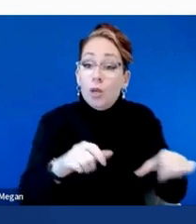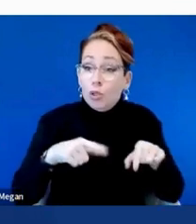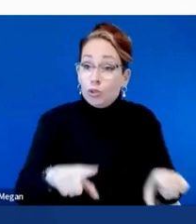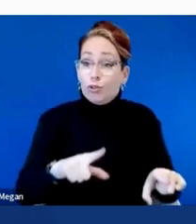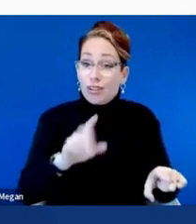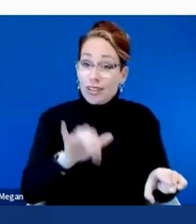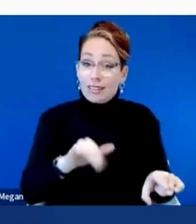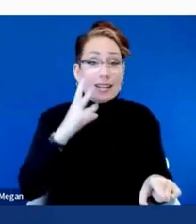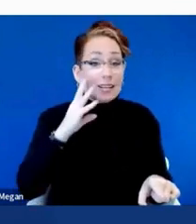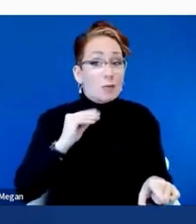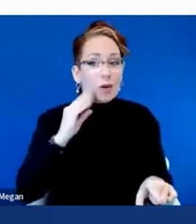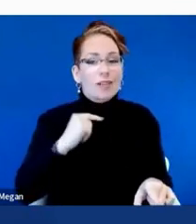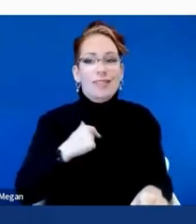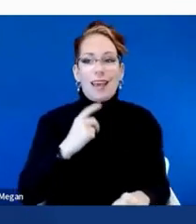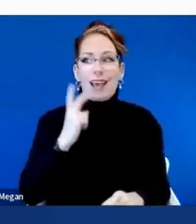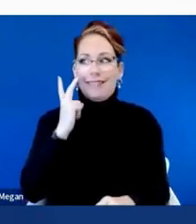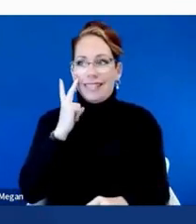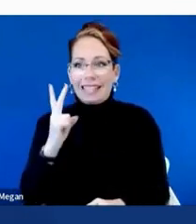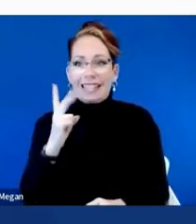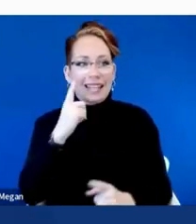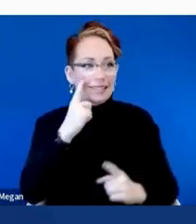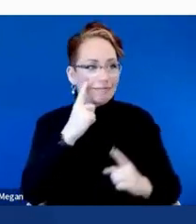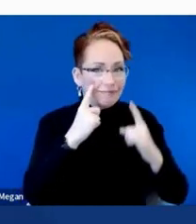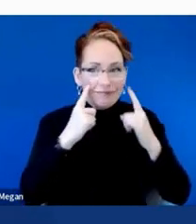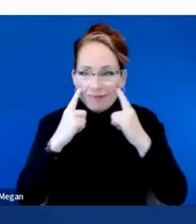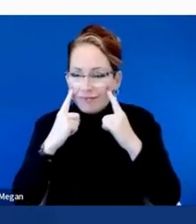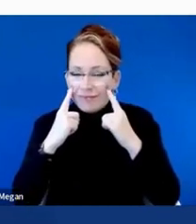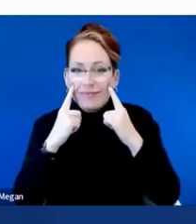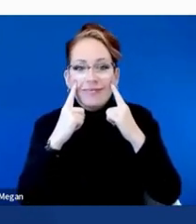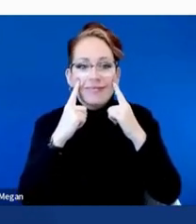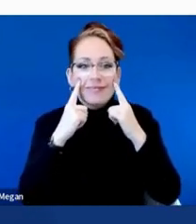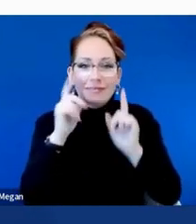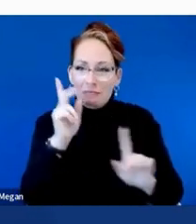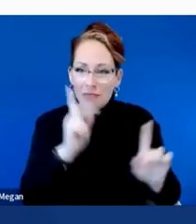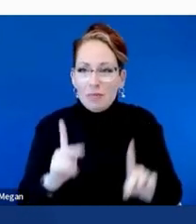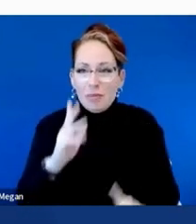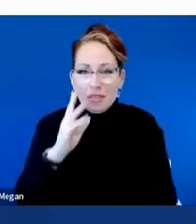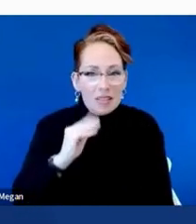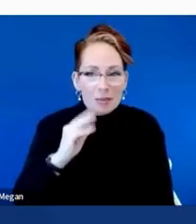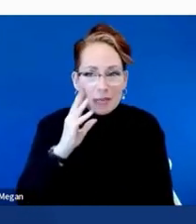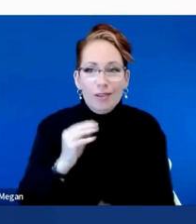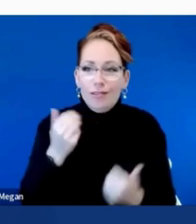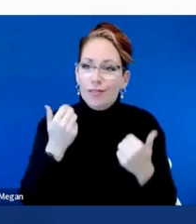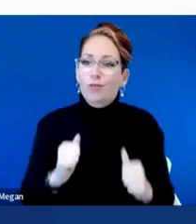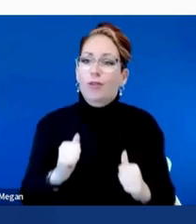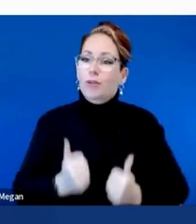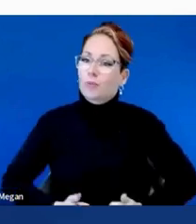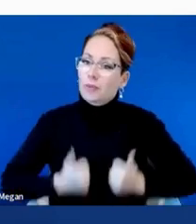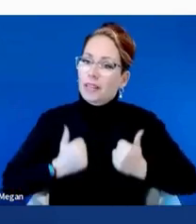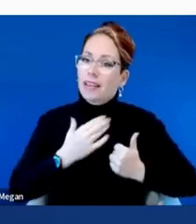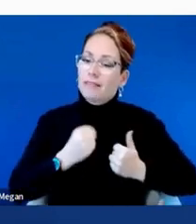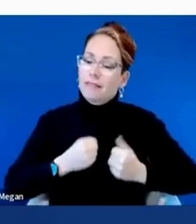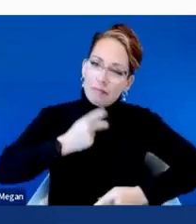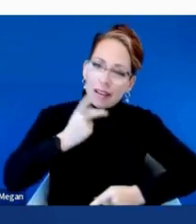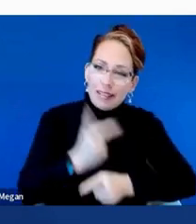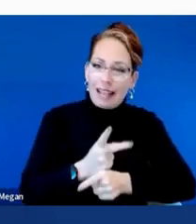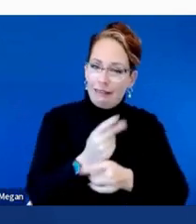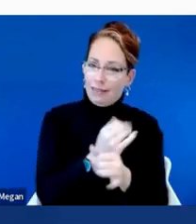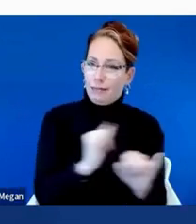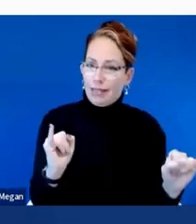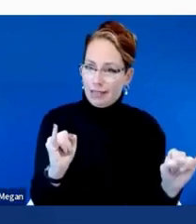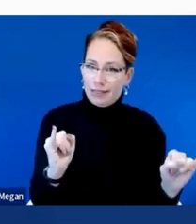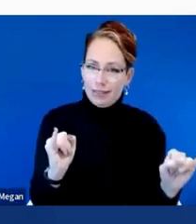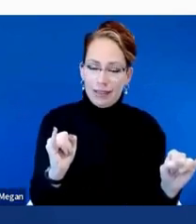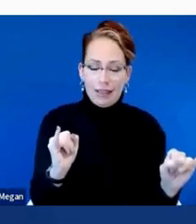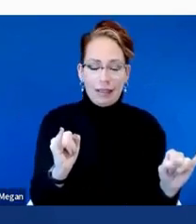barriers persons with disabilities face when looking to live and maintain their independence in the community. Often that's faced